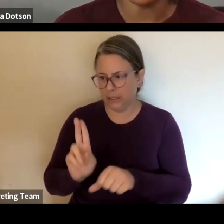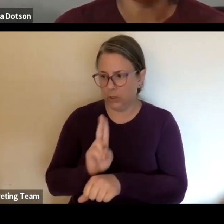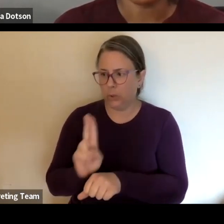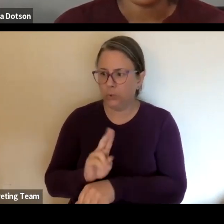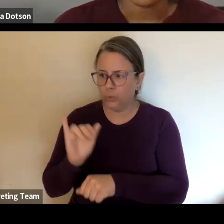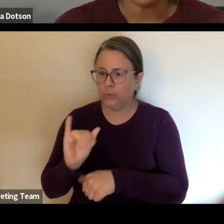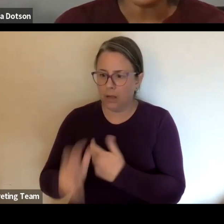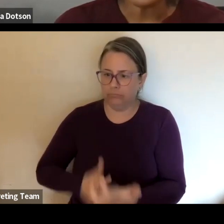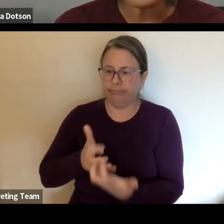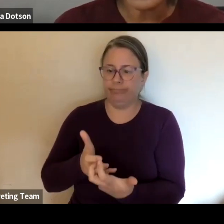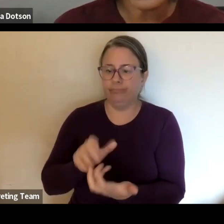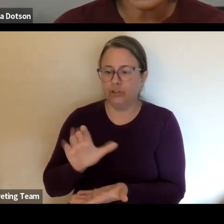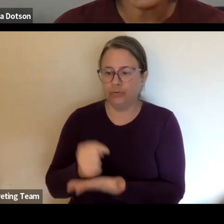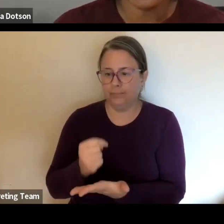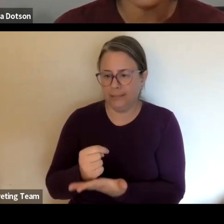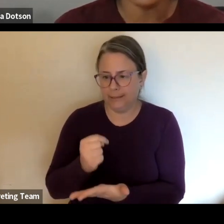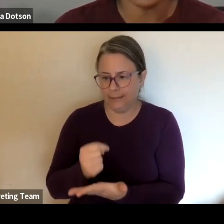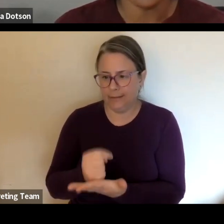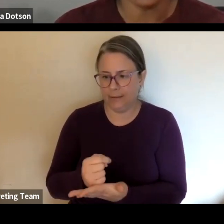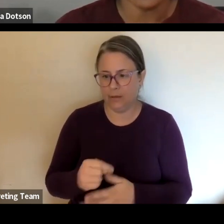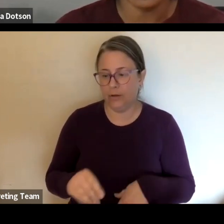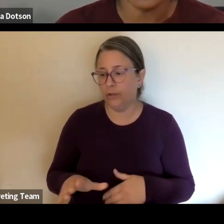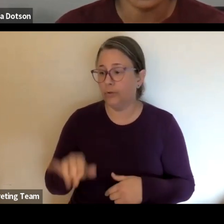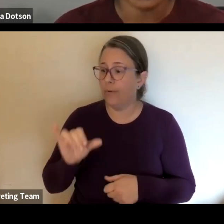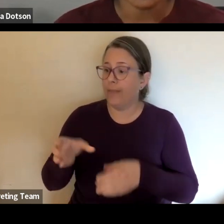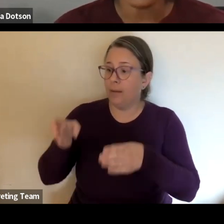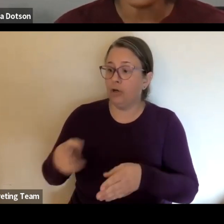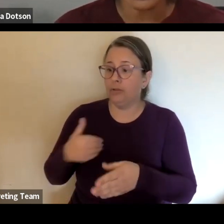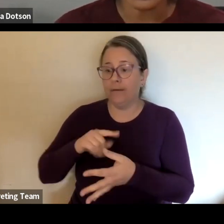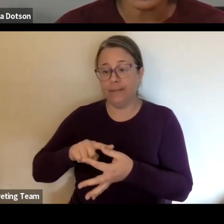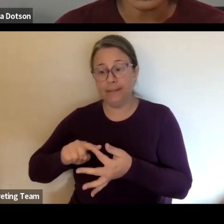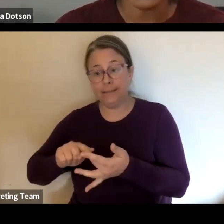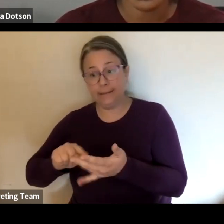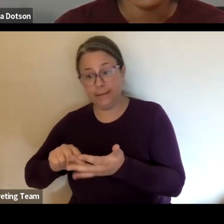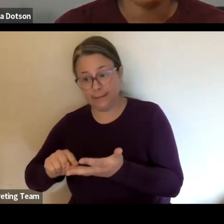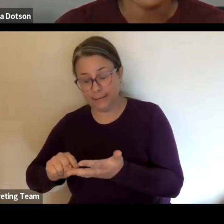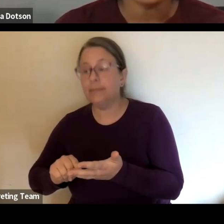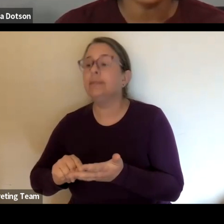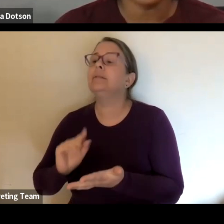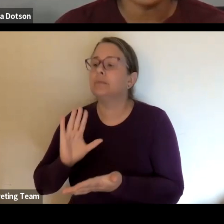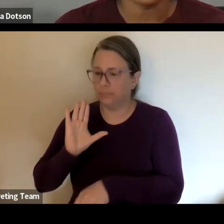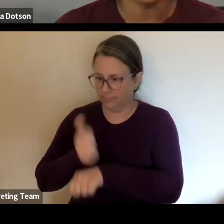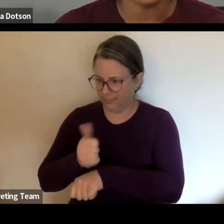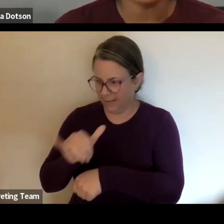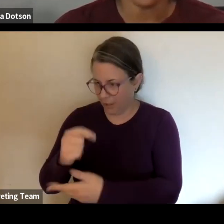who's younger and has different mechanisms at play. So personalizing based on the person's